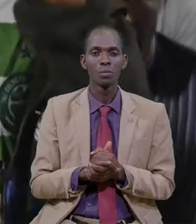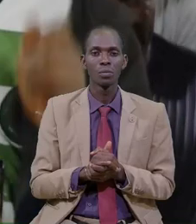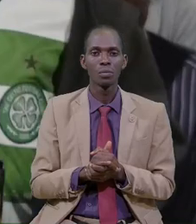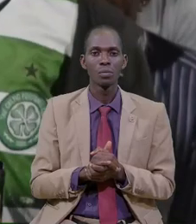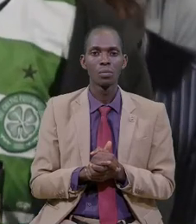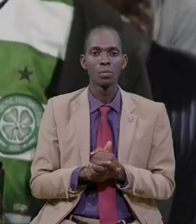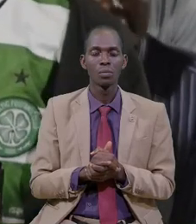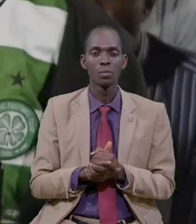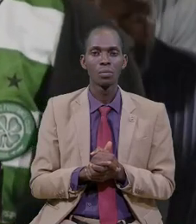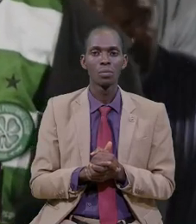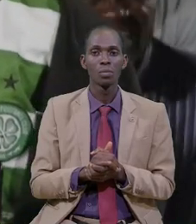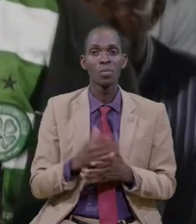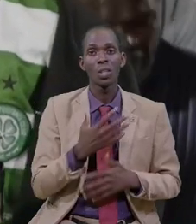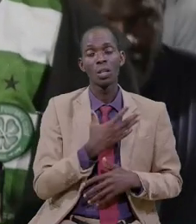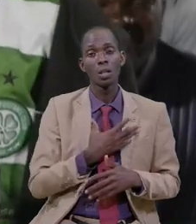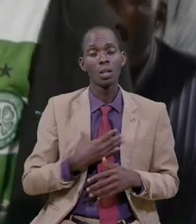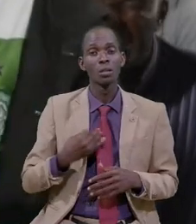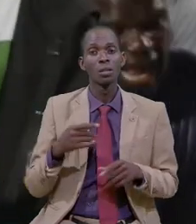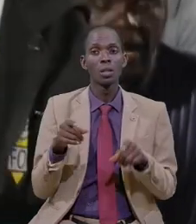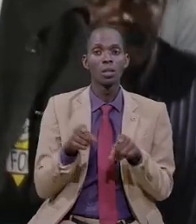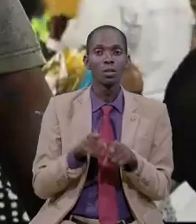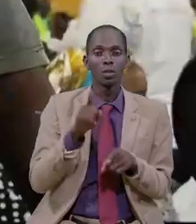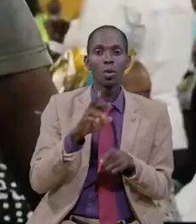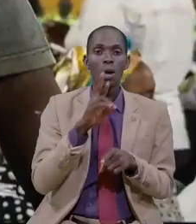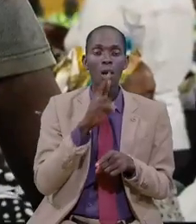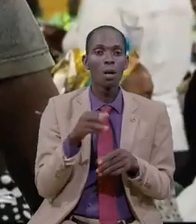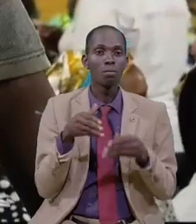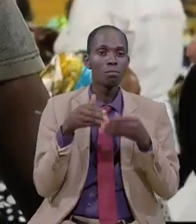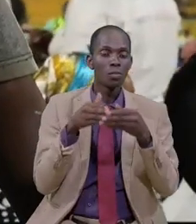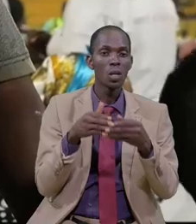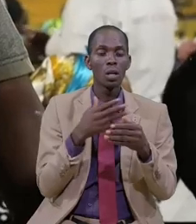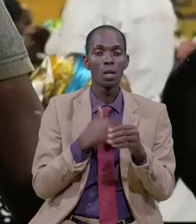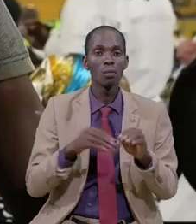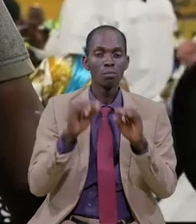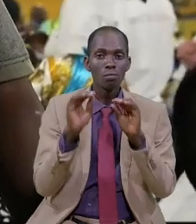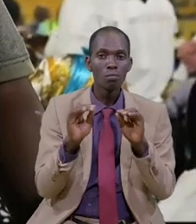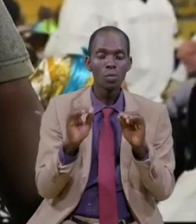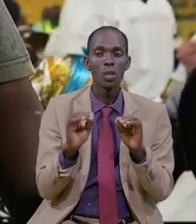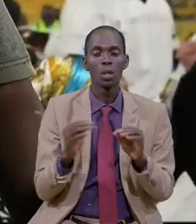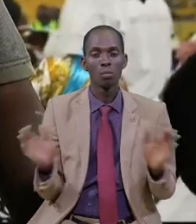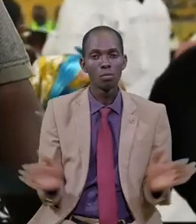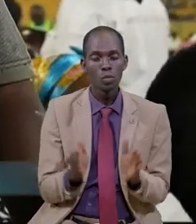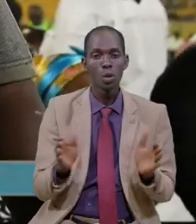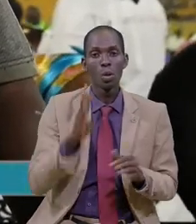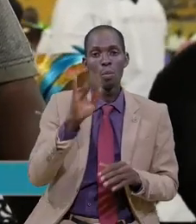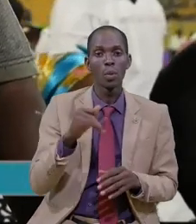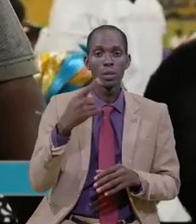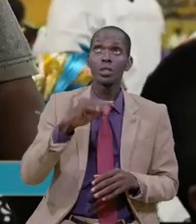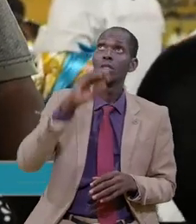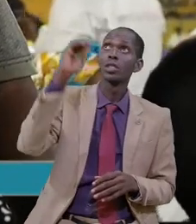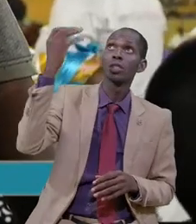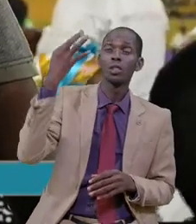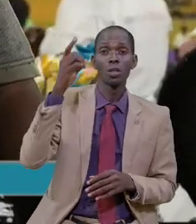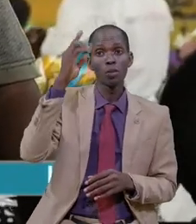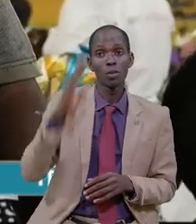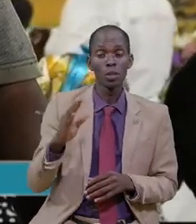And as you are directed and taught and encouraged by the grace of God, this decision is going to remain with